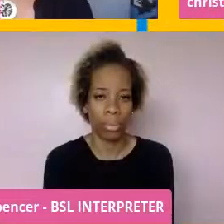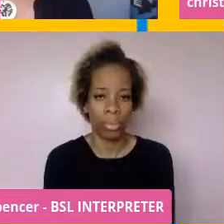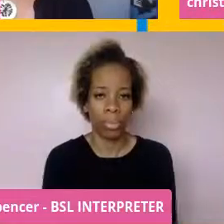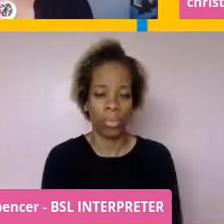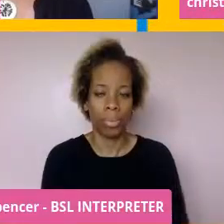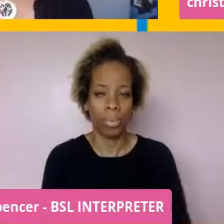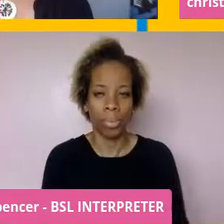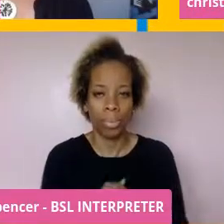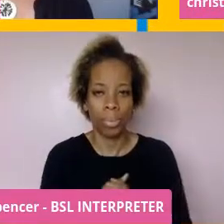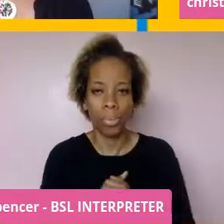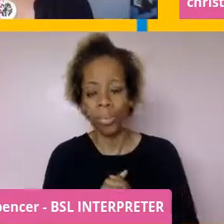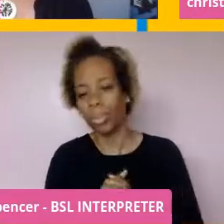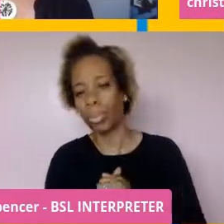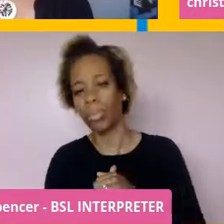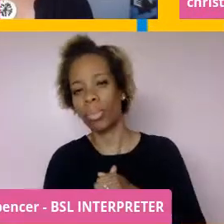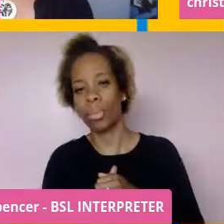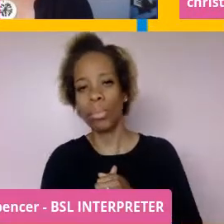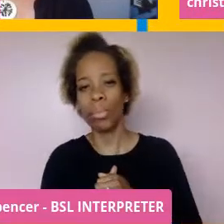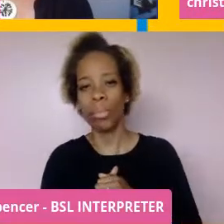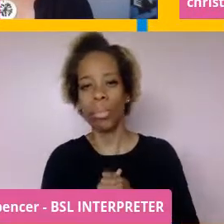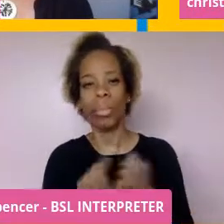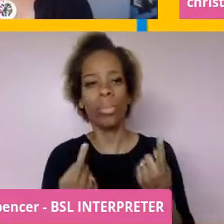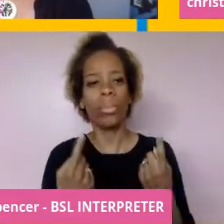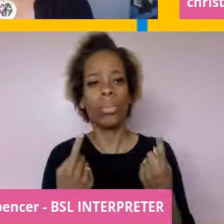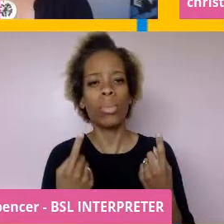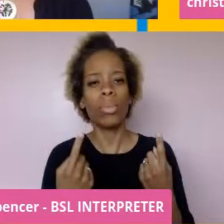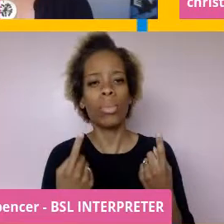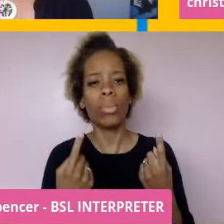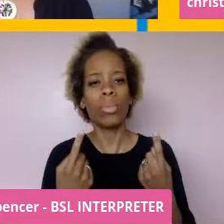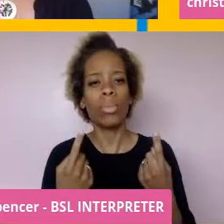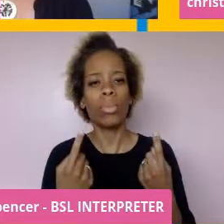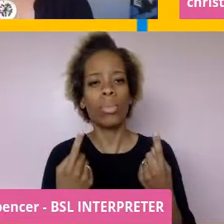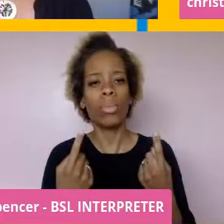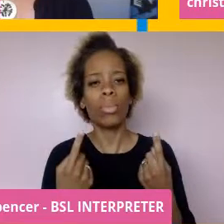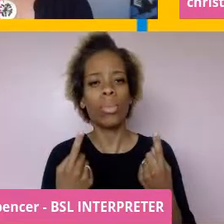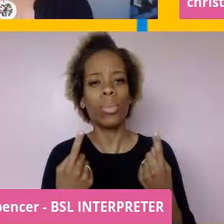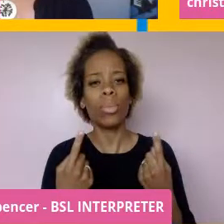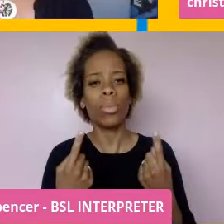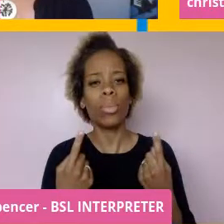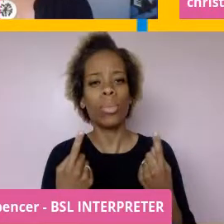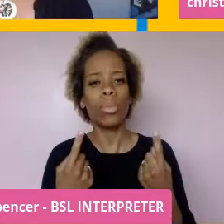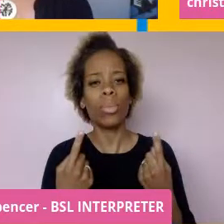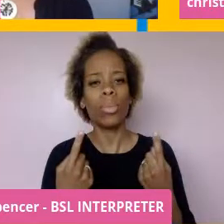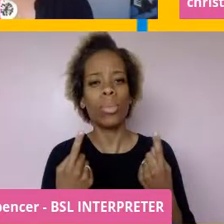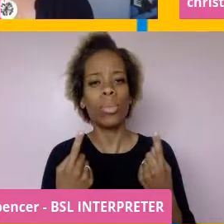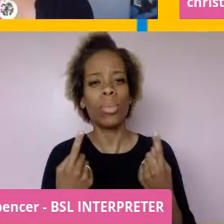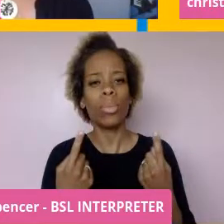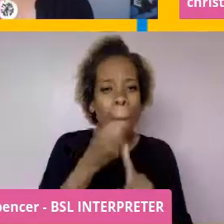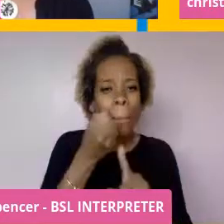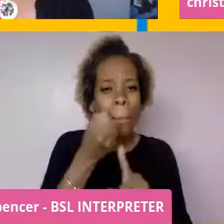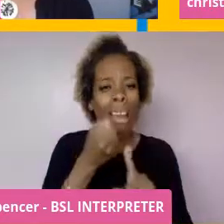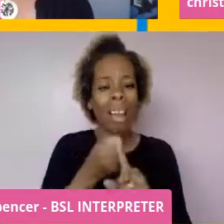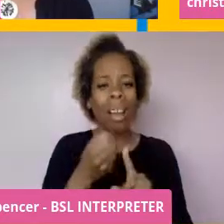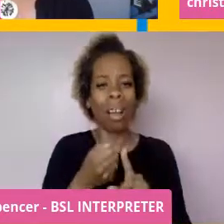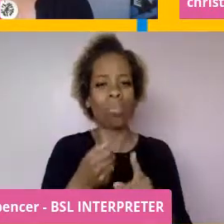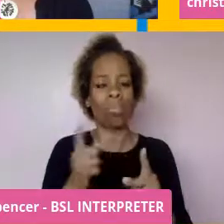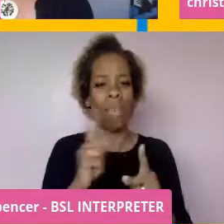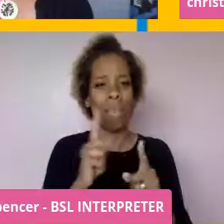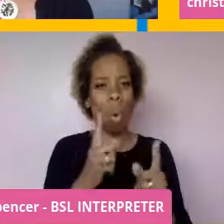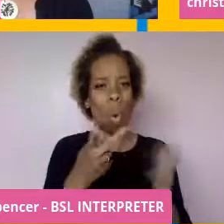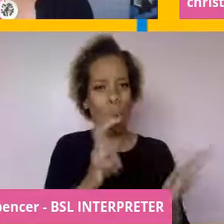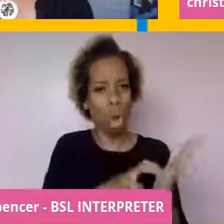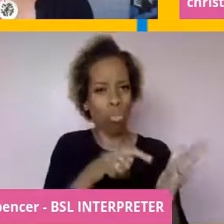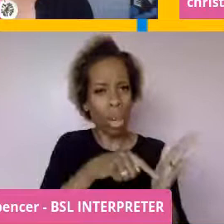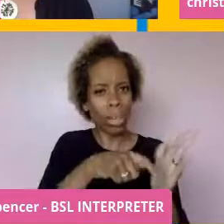at the moment by the situation. We've seen a lot of lobbying, for example, on extensions to fixed-term contracts, extensions